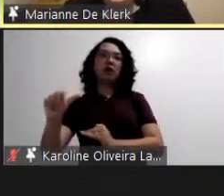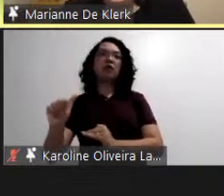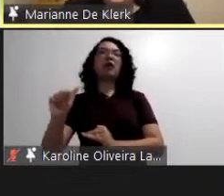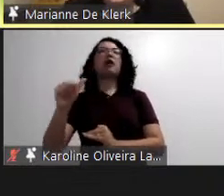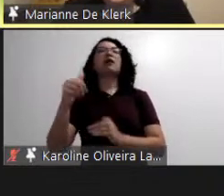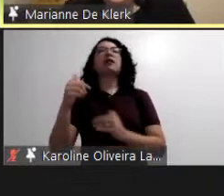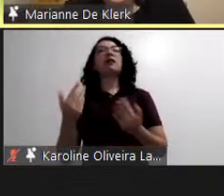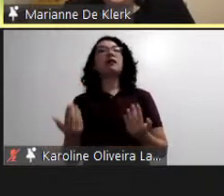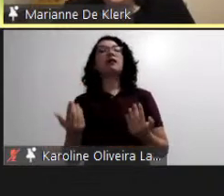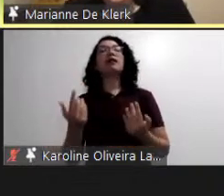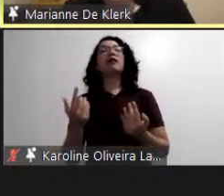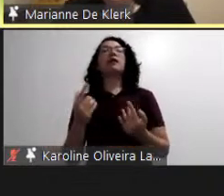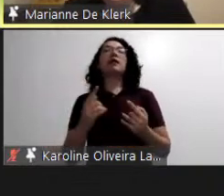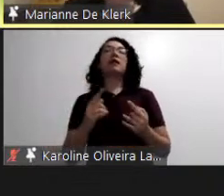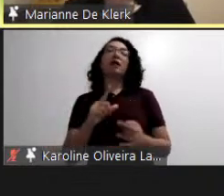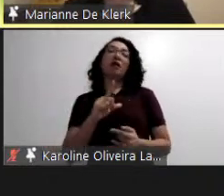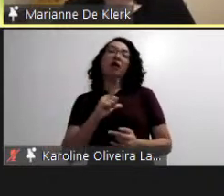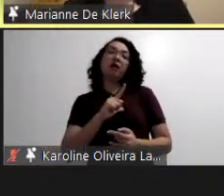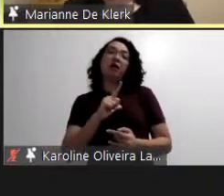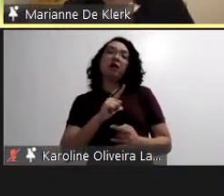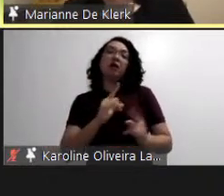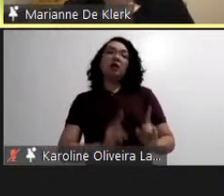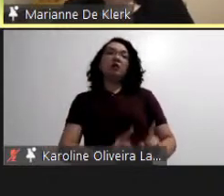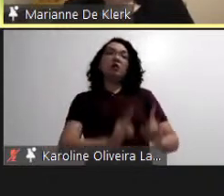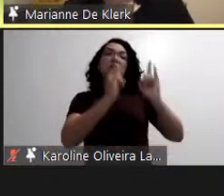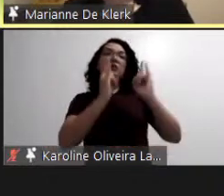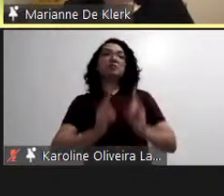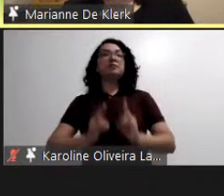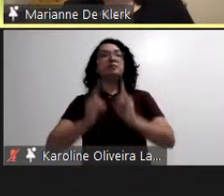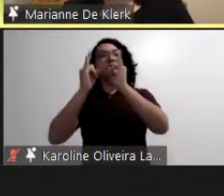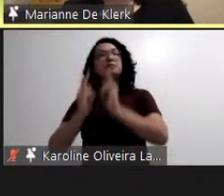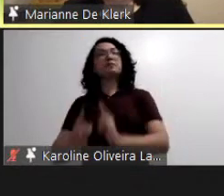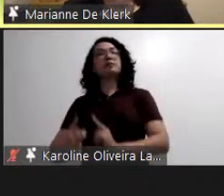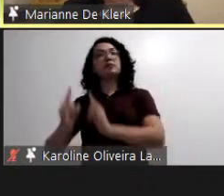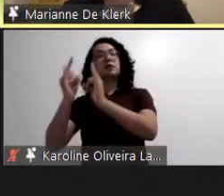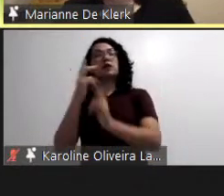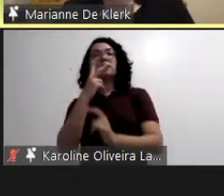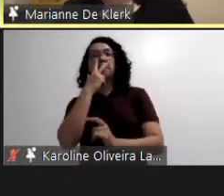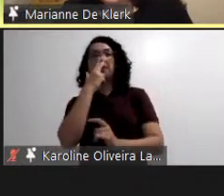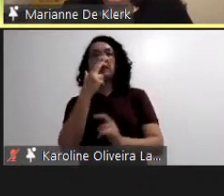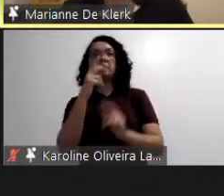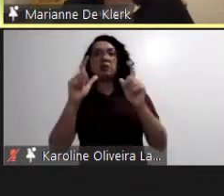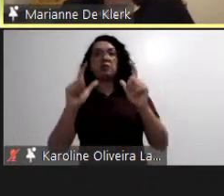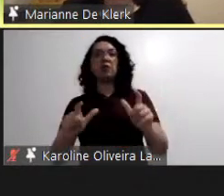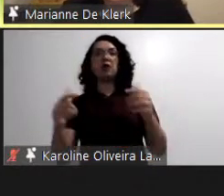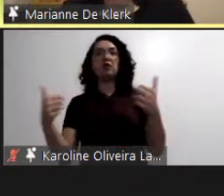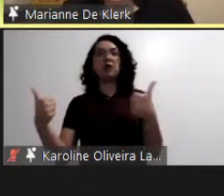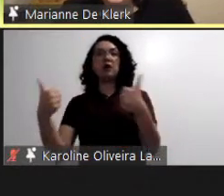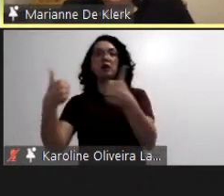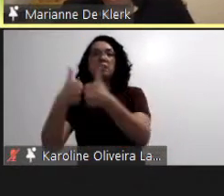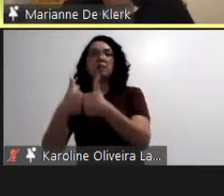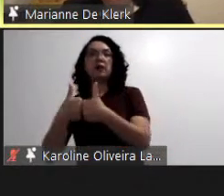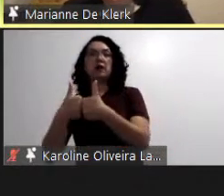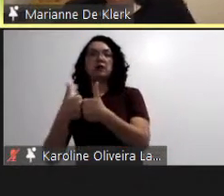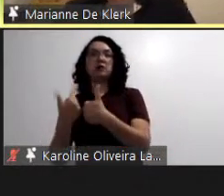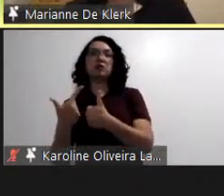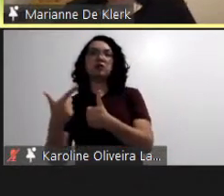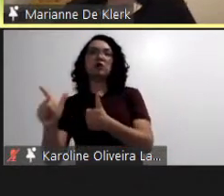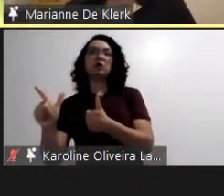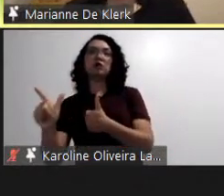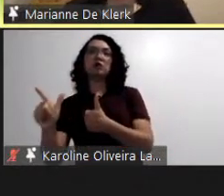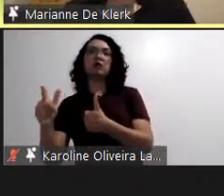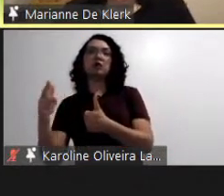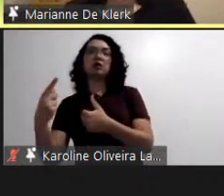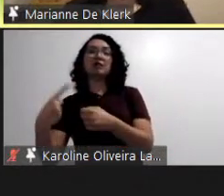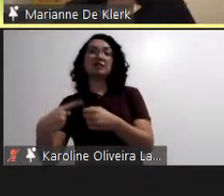for the architect here, sitting on a base with amenities surrounded by a parking garage. It was quite a successful building